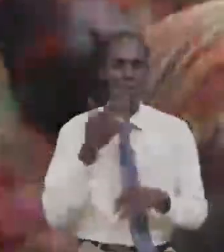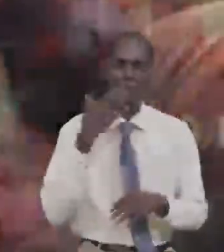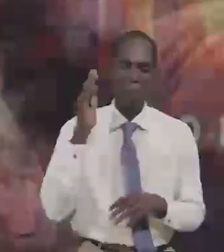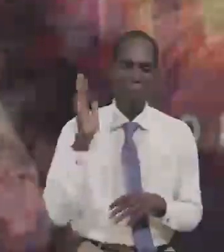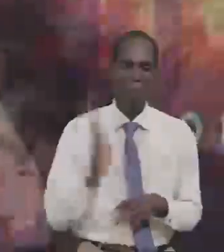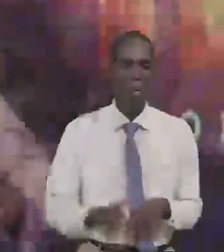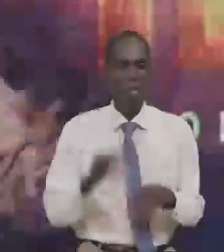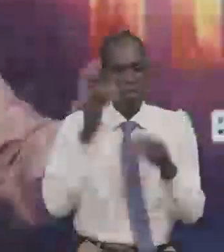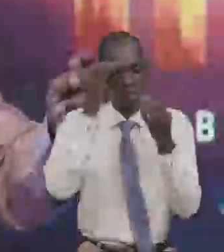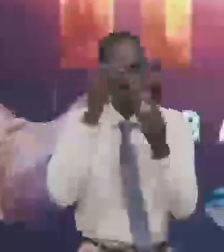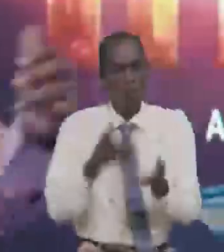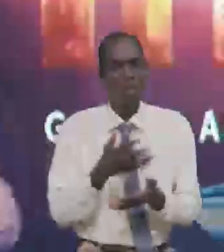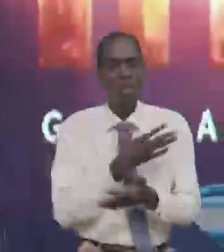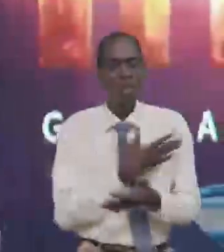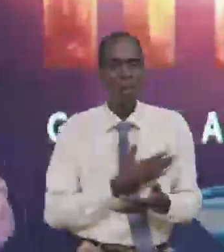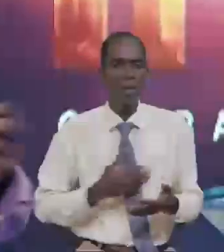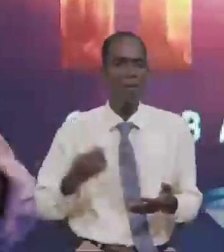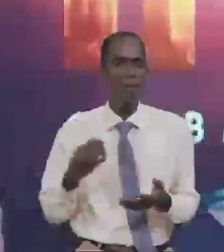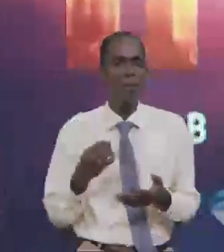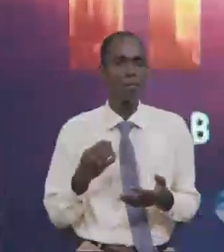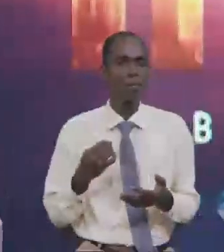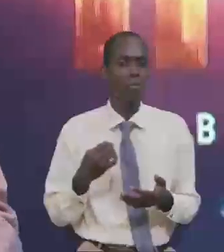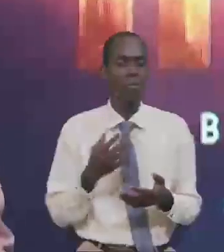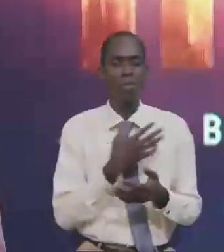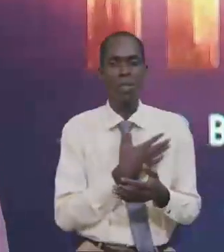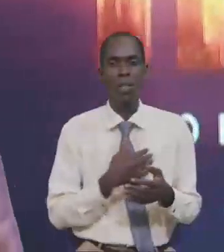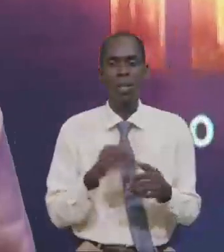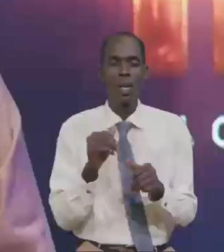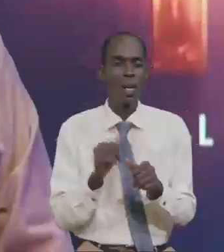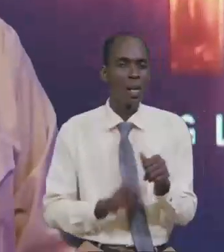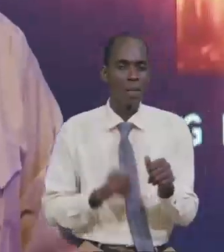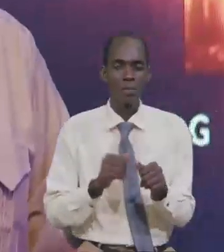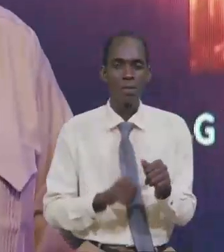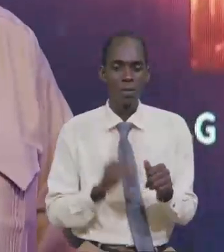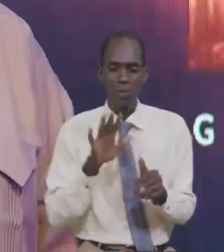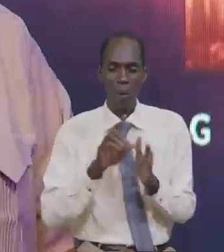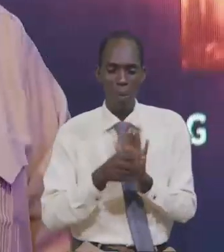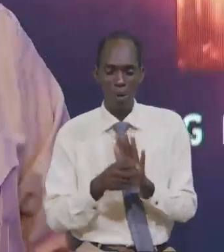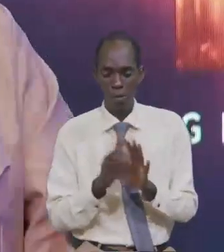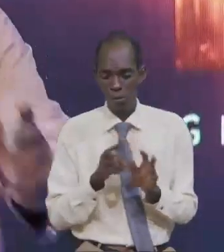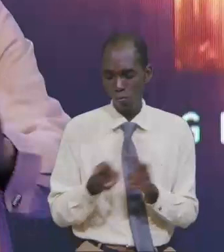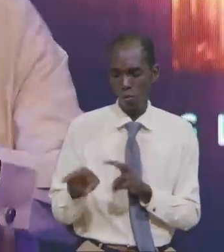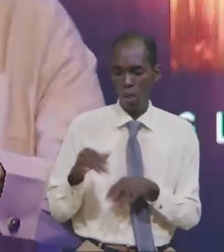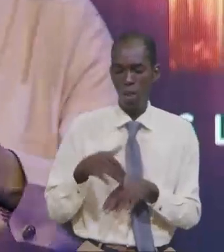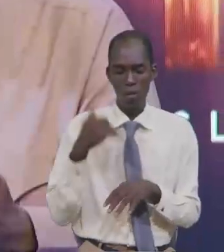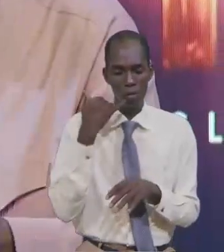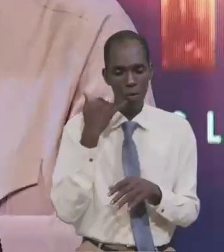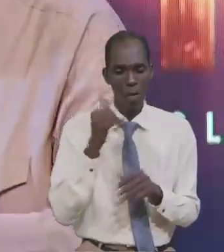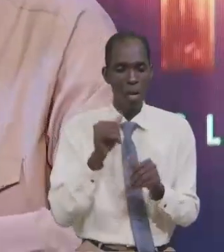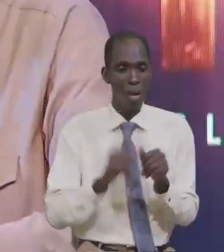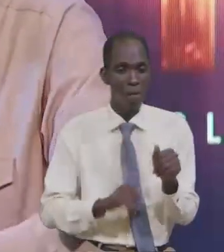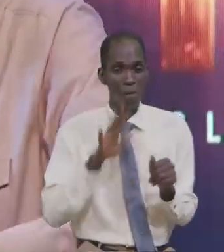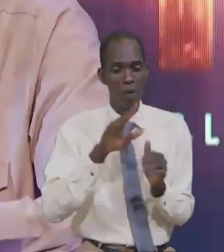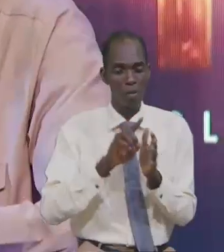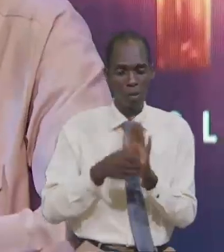5 minutes he's checking up on the text, checking up this and that. And many of those texts do not have something